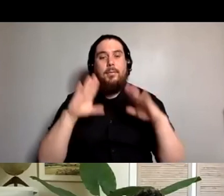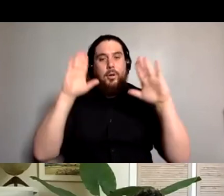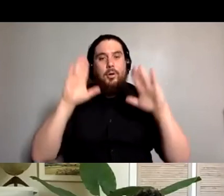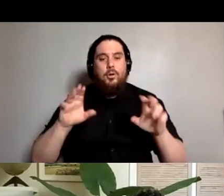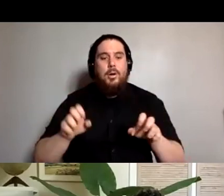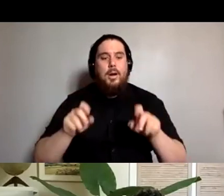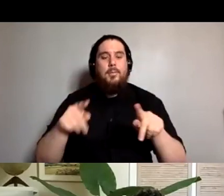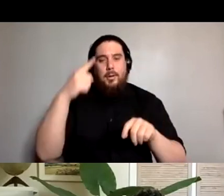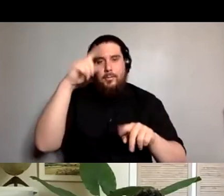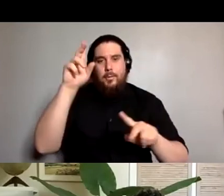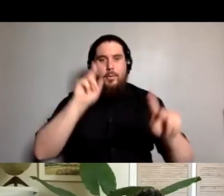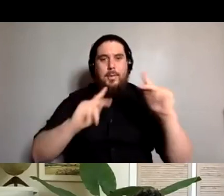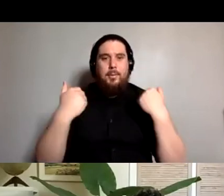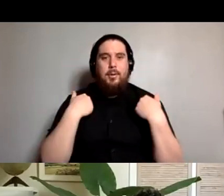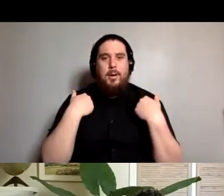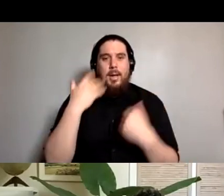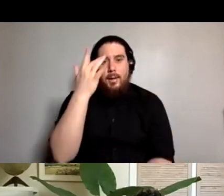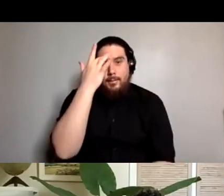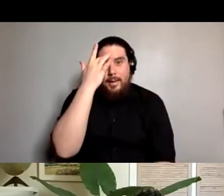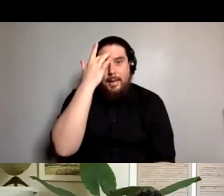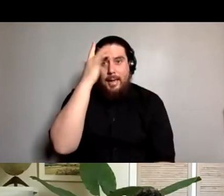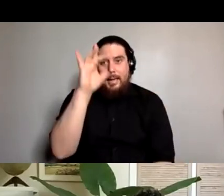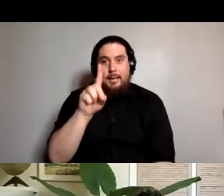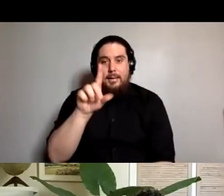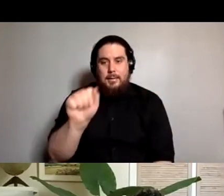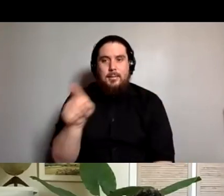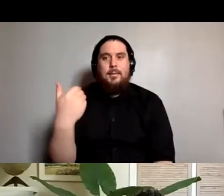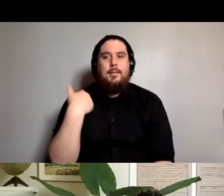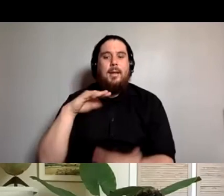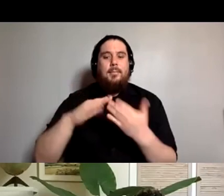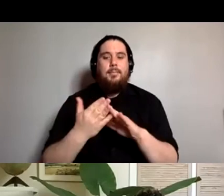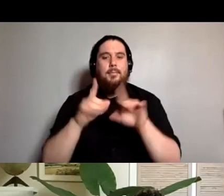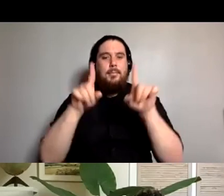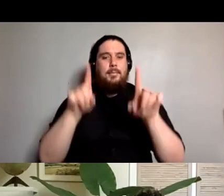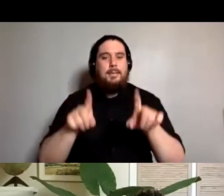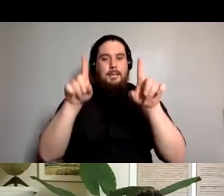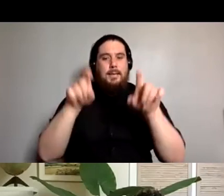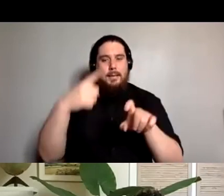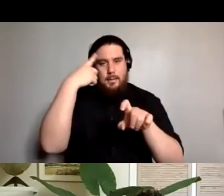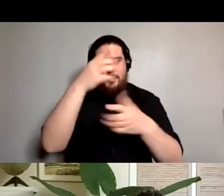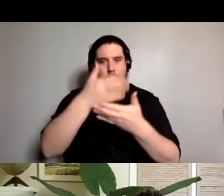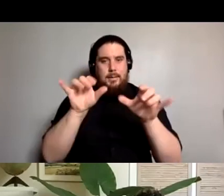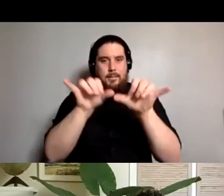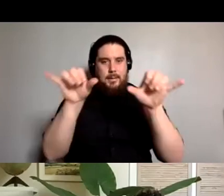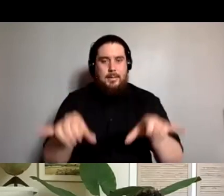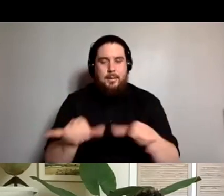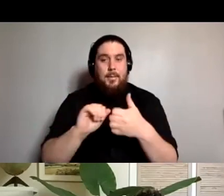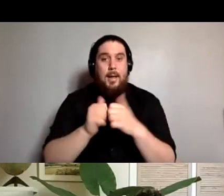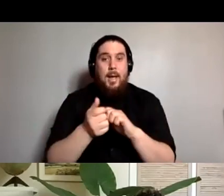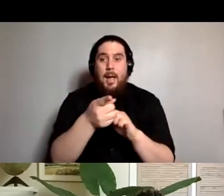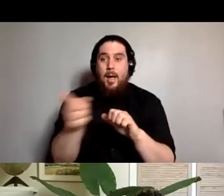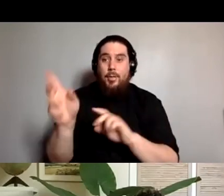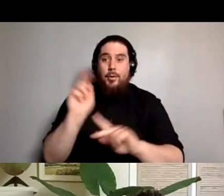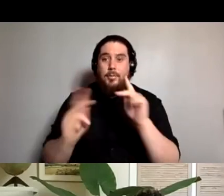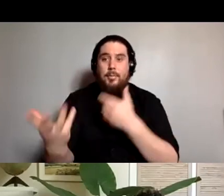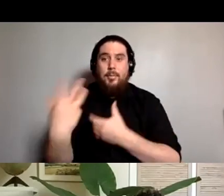with intellectual disabilities and other disabilities to be testers of some of these systems. How can they get involved in doing that?